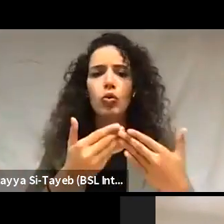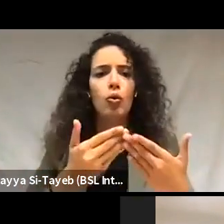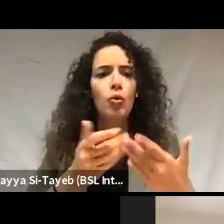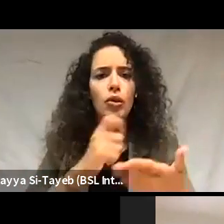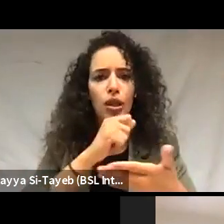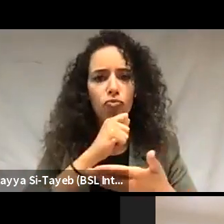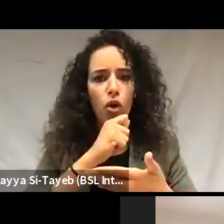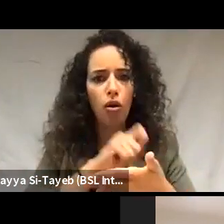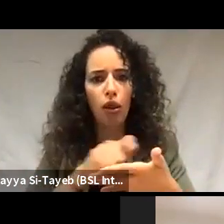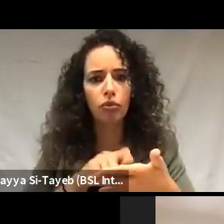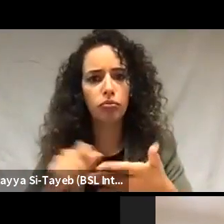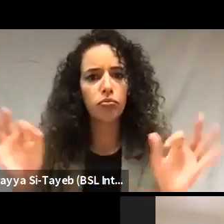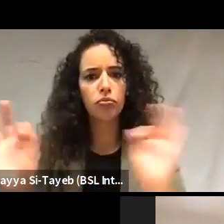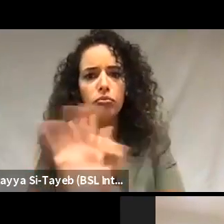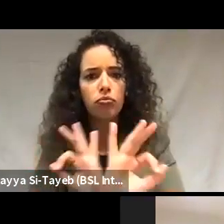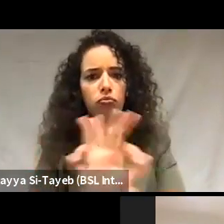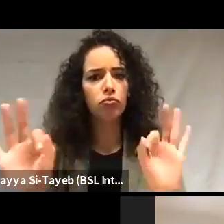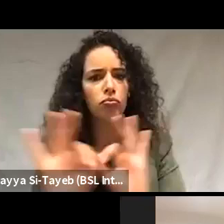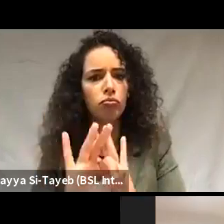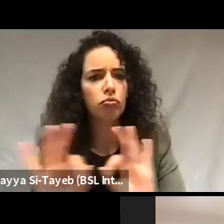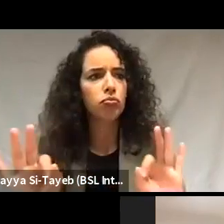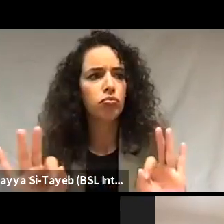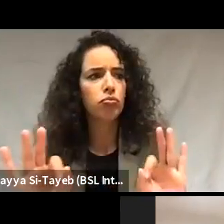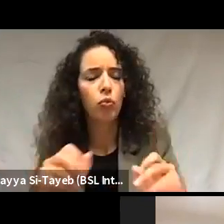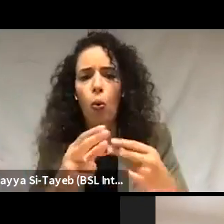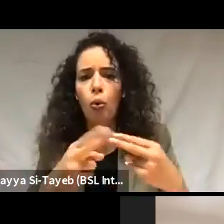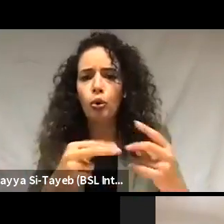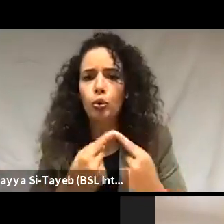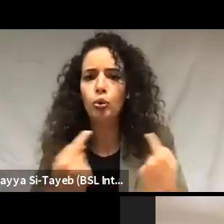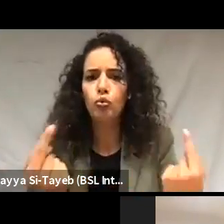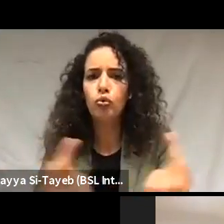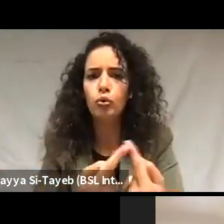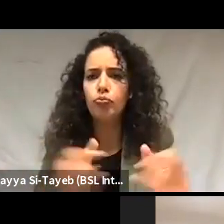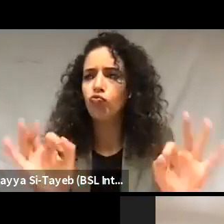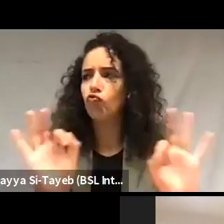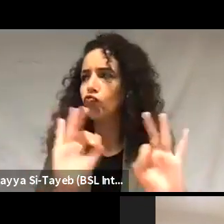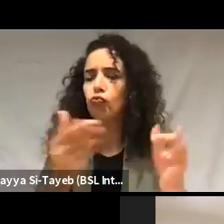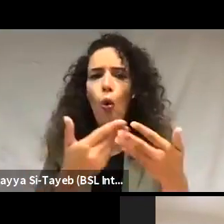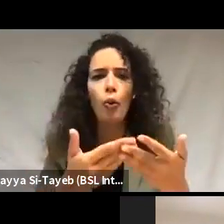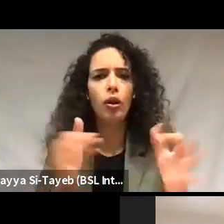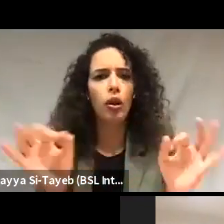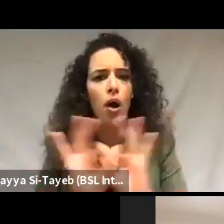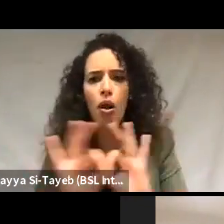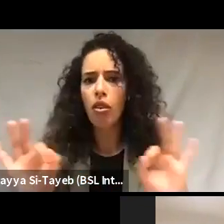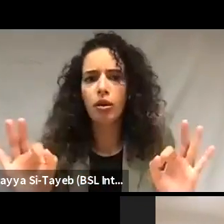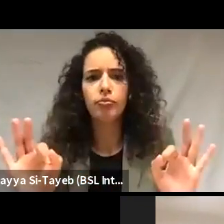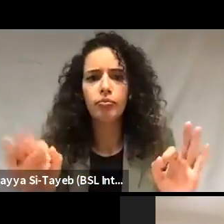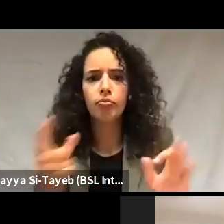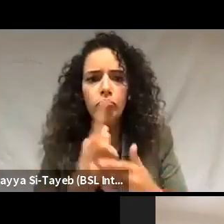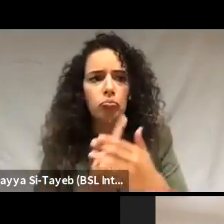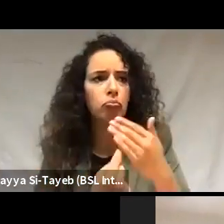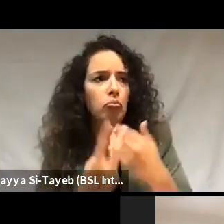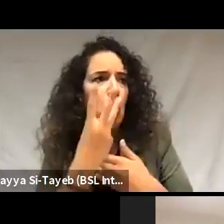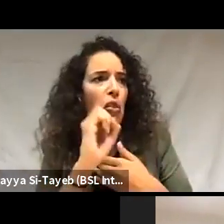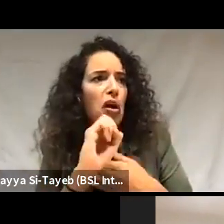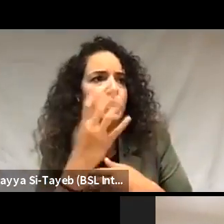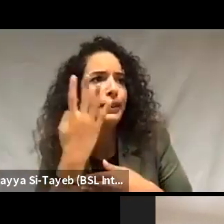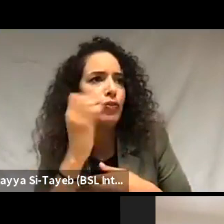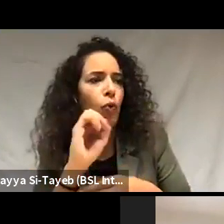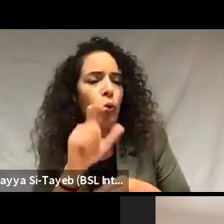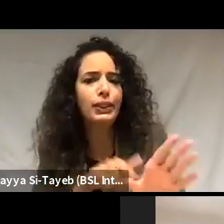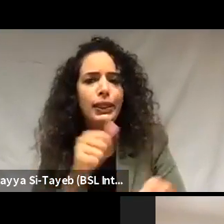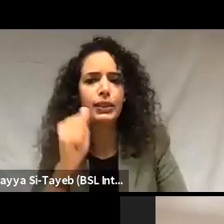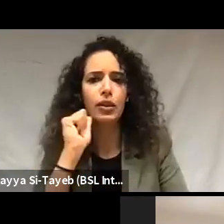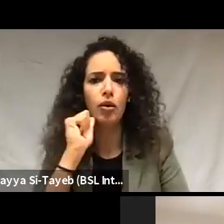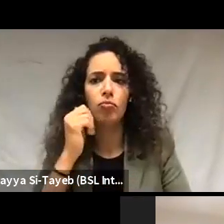correspondents or even people in the newsroom at all. That was only 30, 40 years ago. Now there